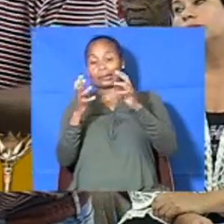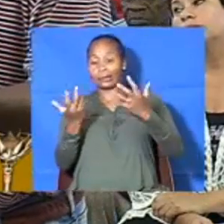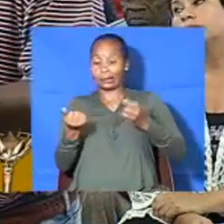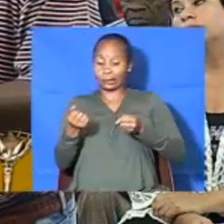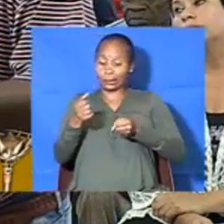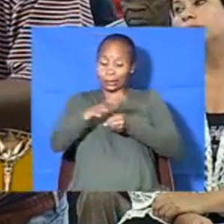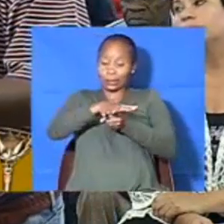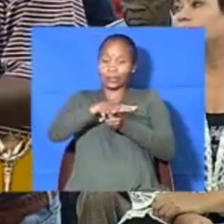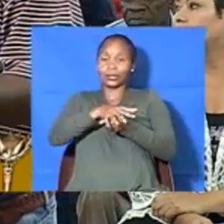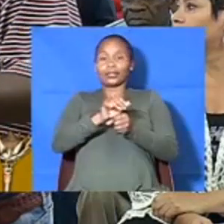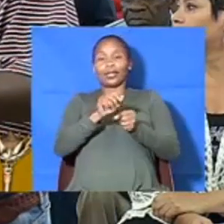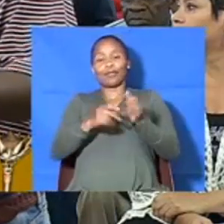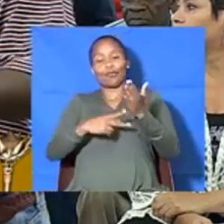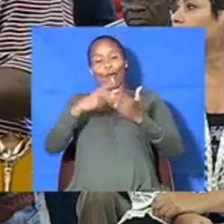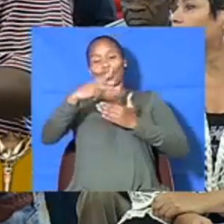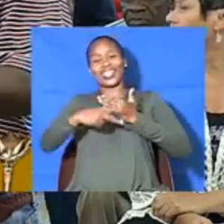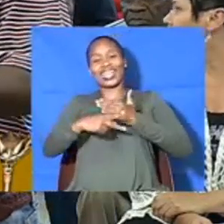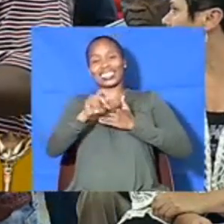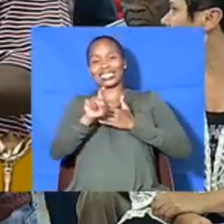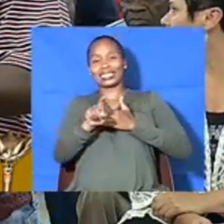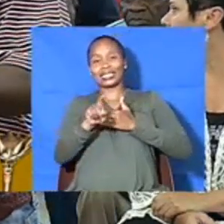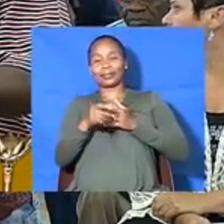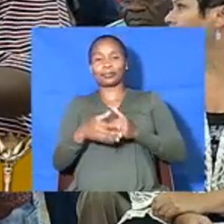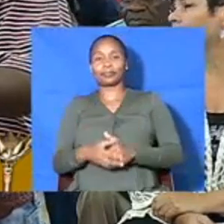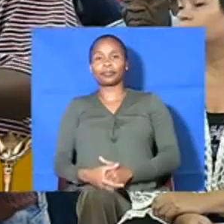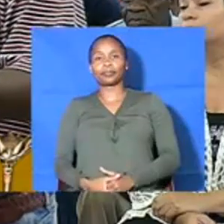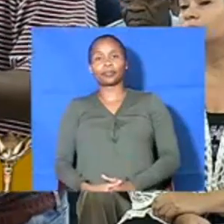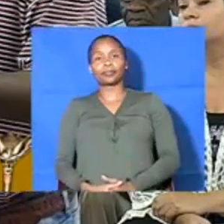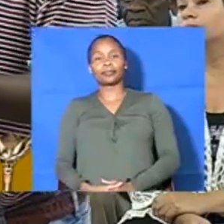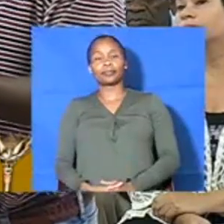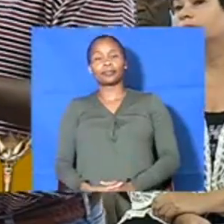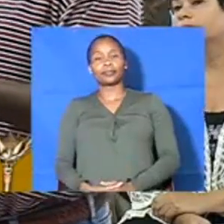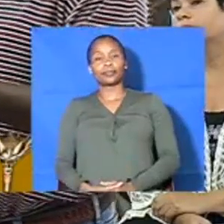They call it Sanchiborius botam.